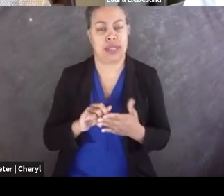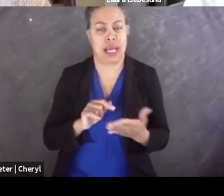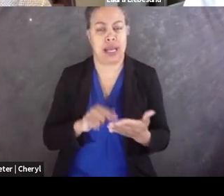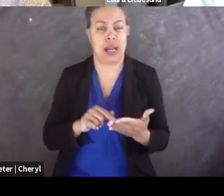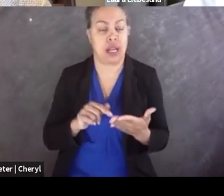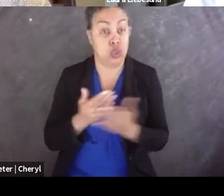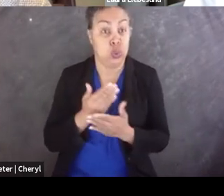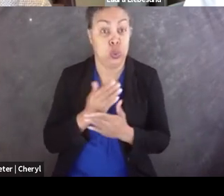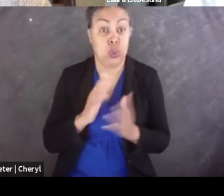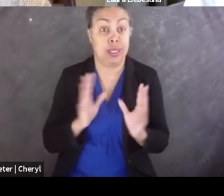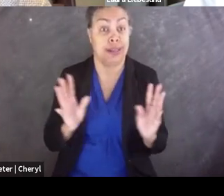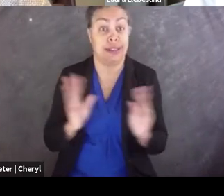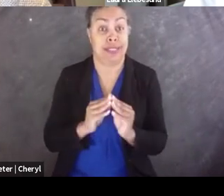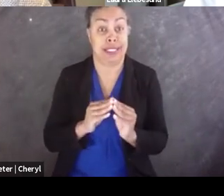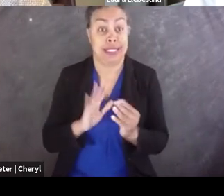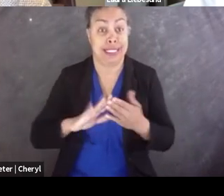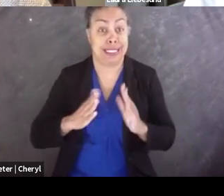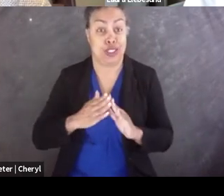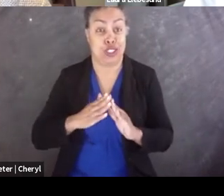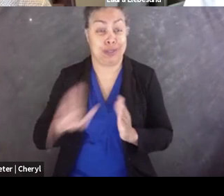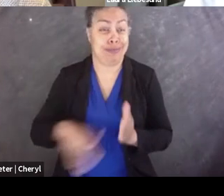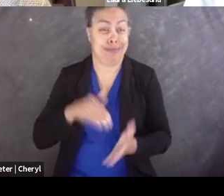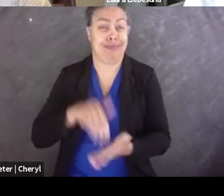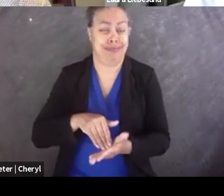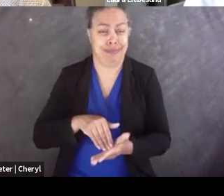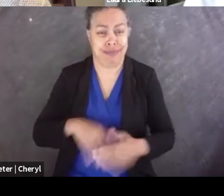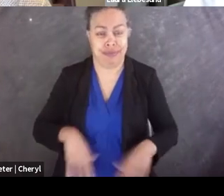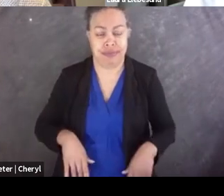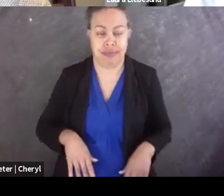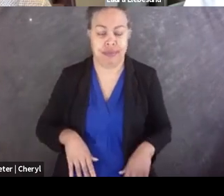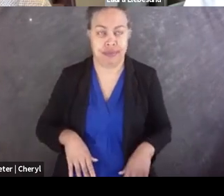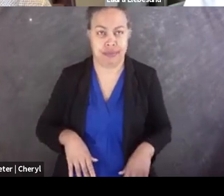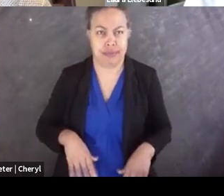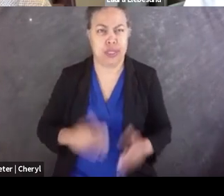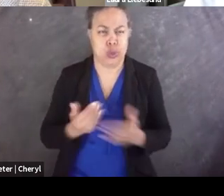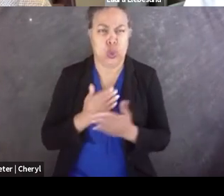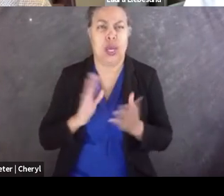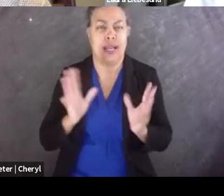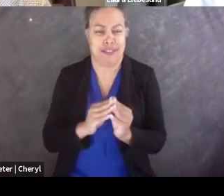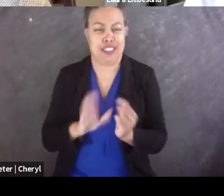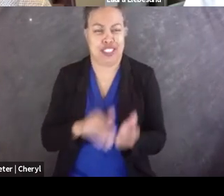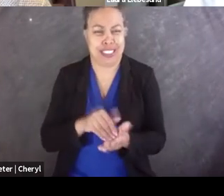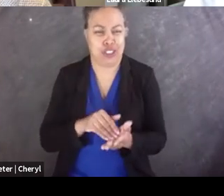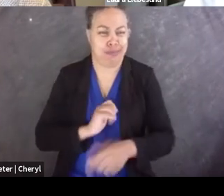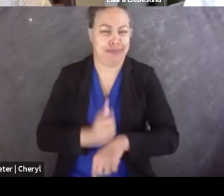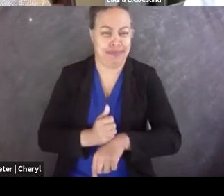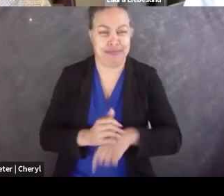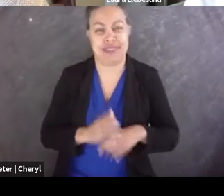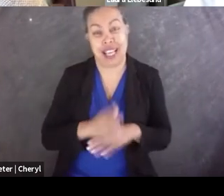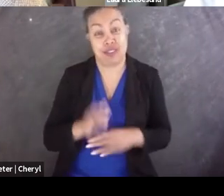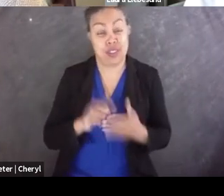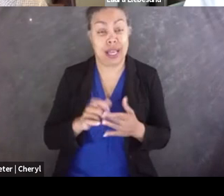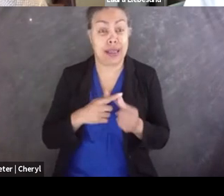convention center in Marford Square. And property values dramatically started increasing. People realized